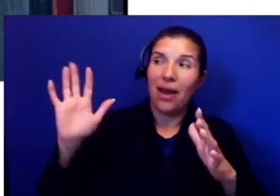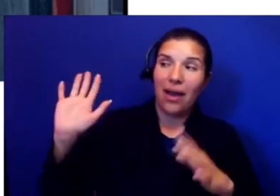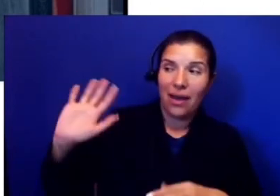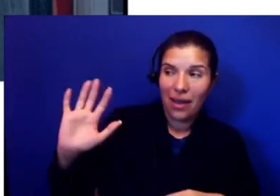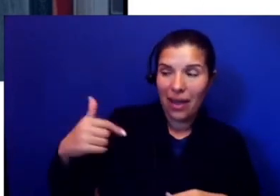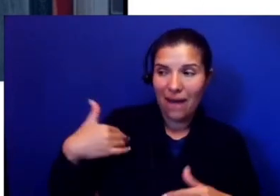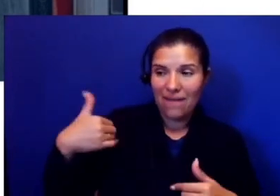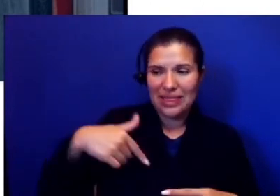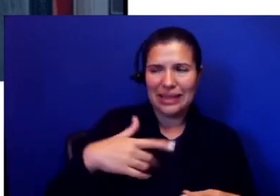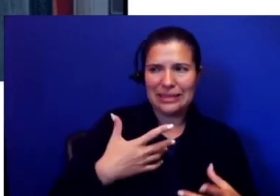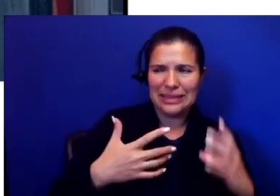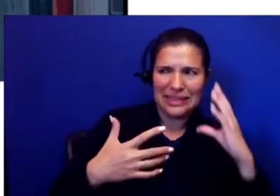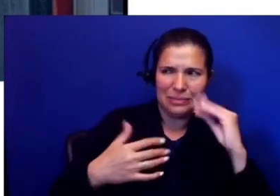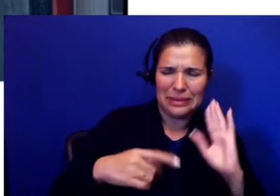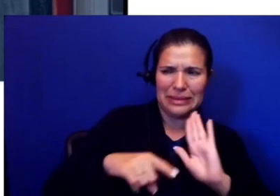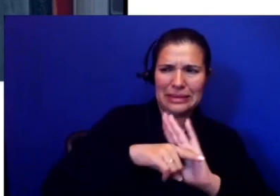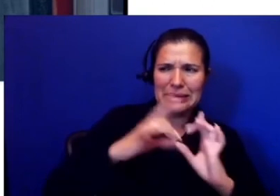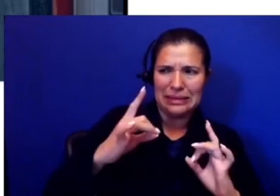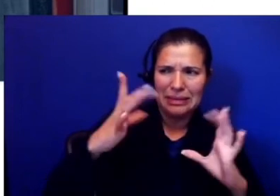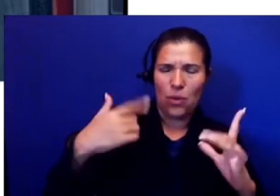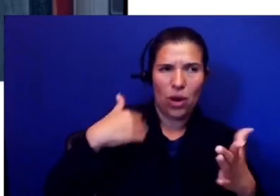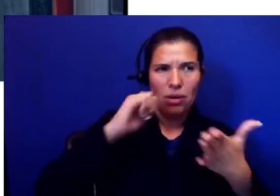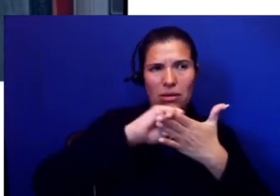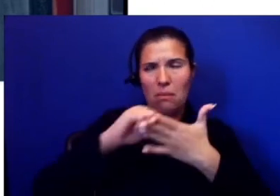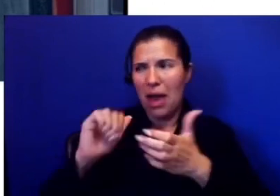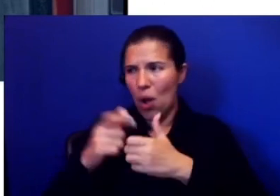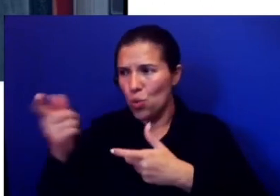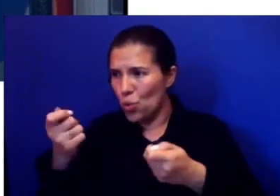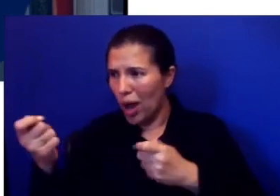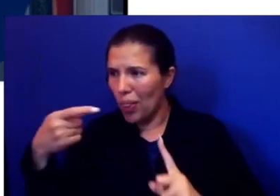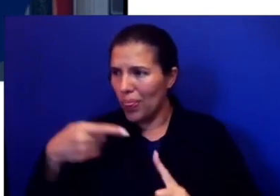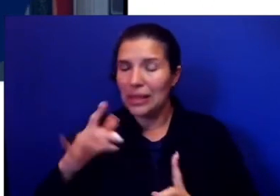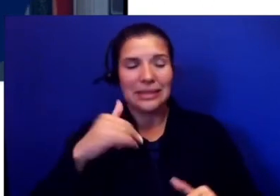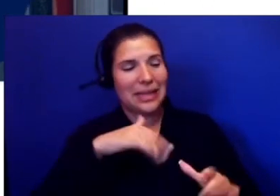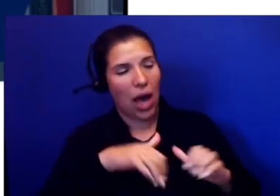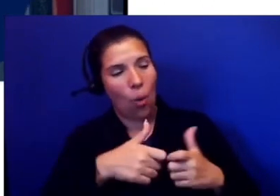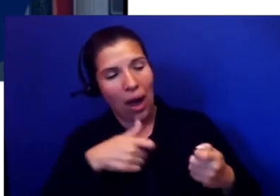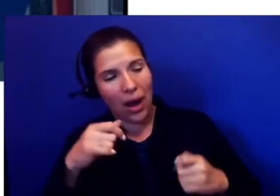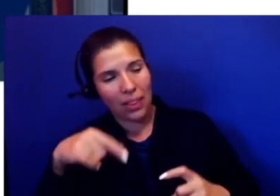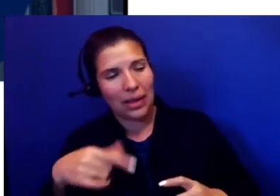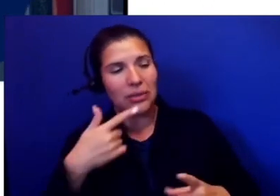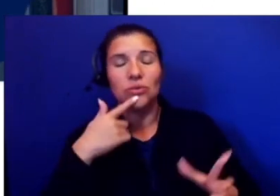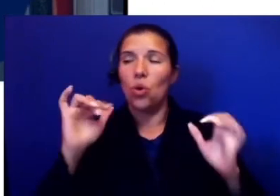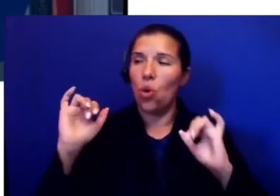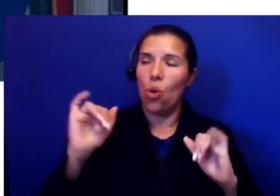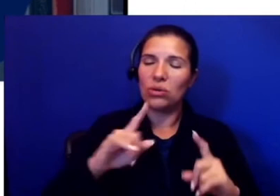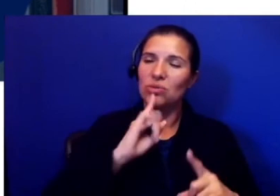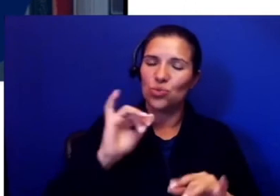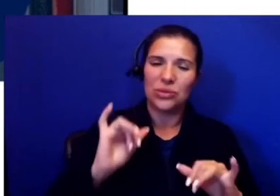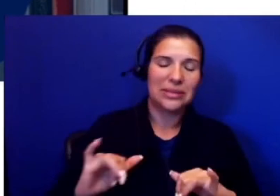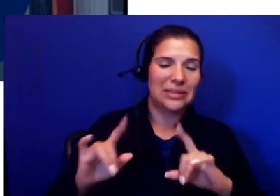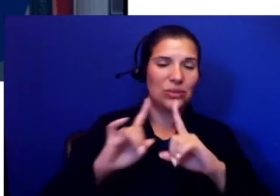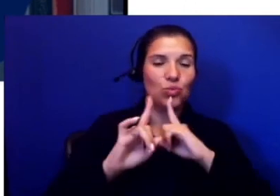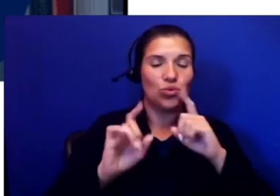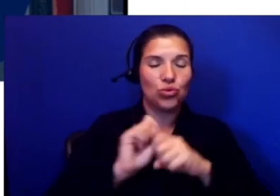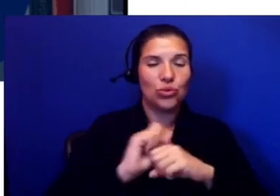negative experience when I was door knocking. How did you handle it? This is how I handled it. All those real-time experiences and having someone